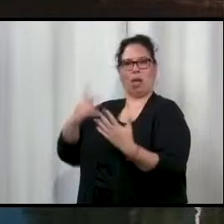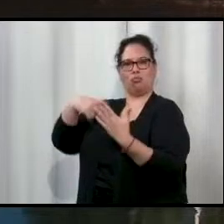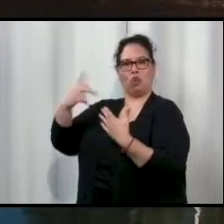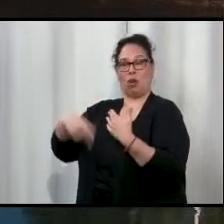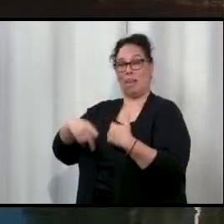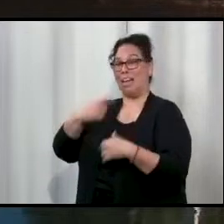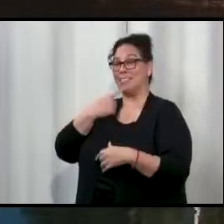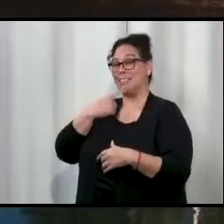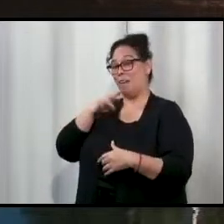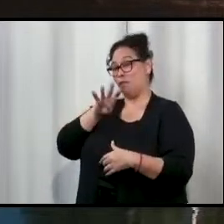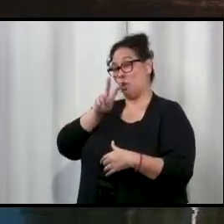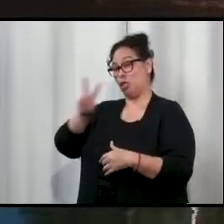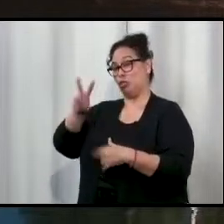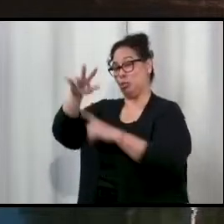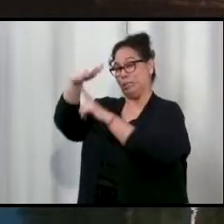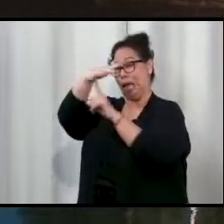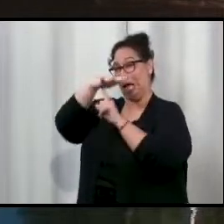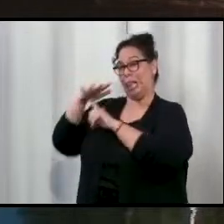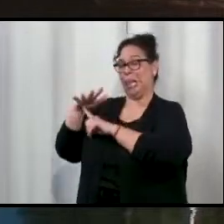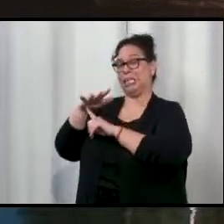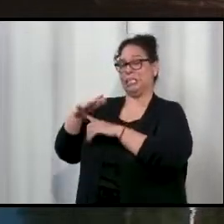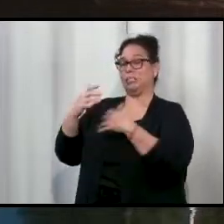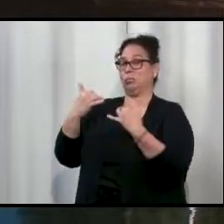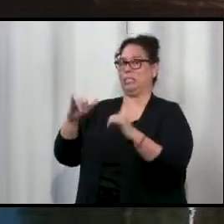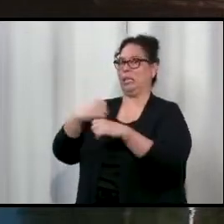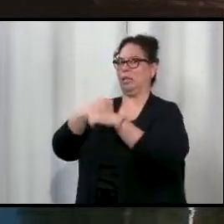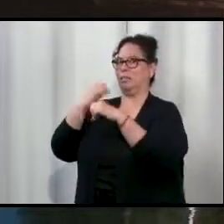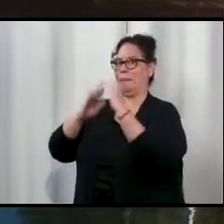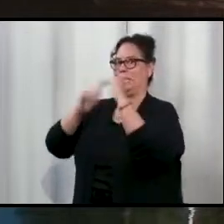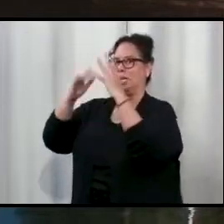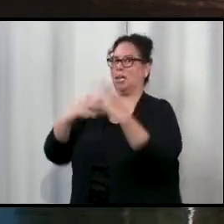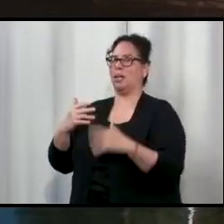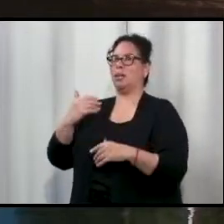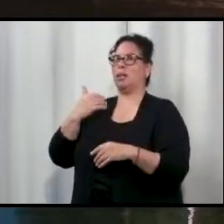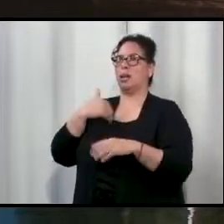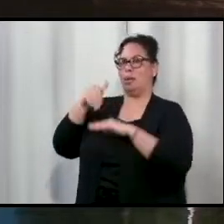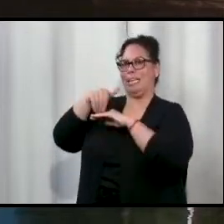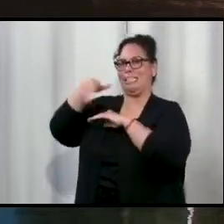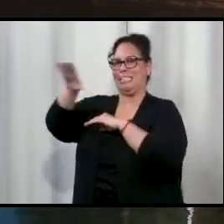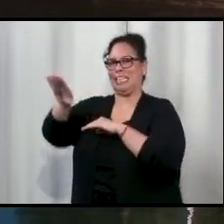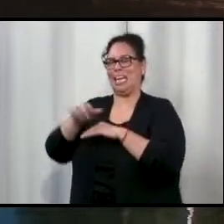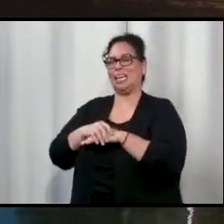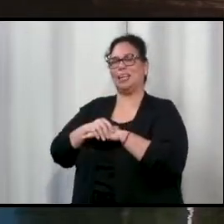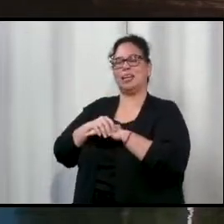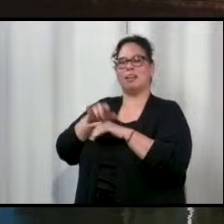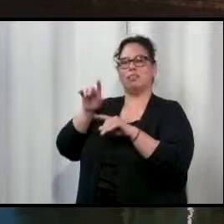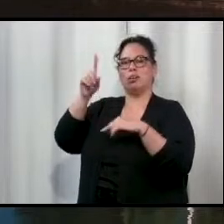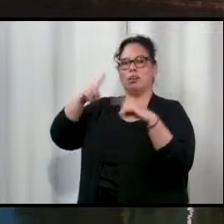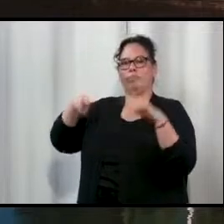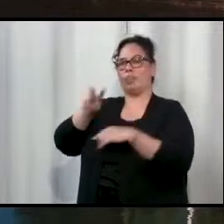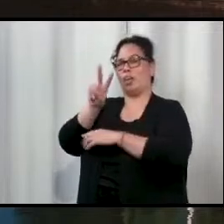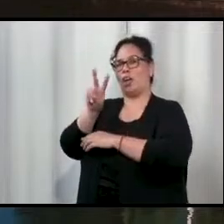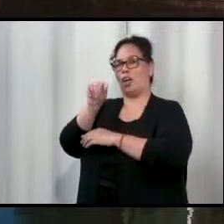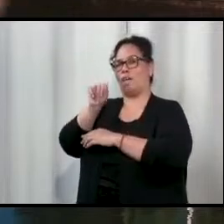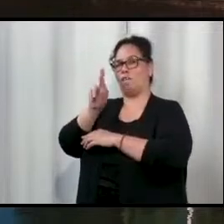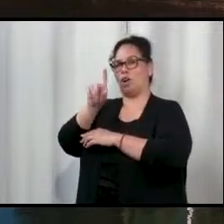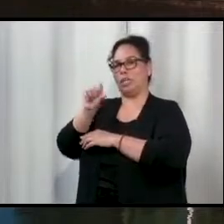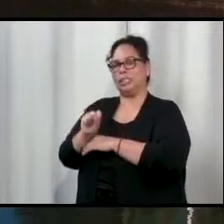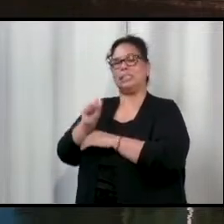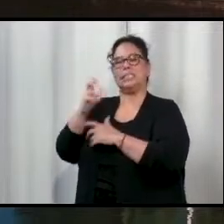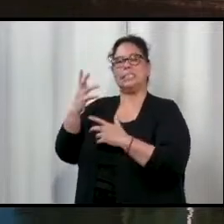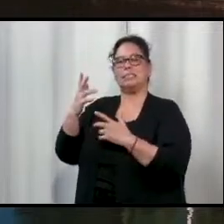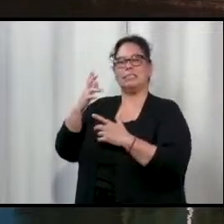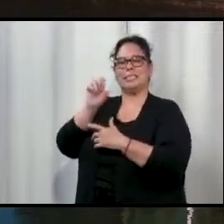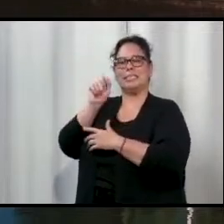42 satellites in our production backlog. We've got a series of satellites we're delivering for Varda Space Industries. Okay. You may have seen that